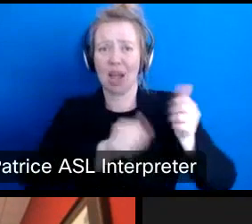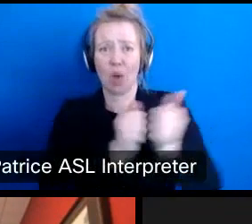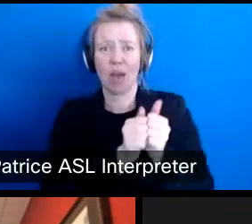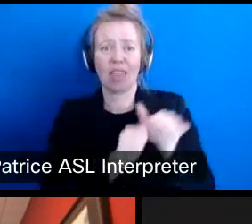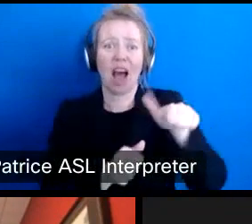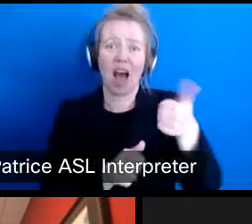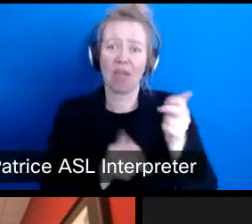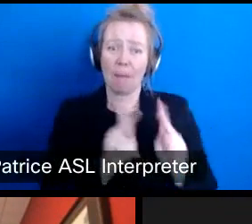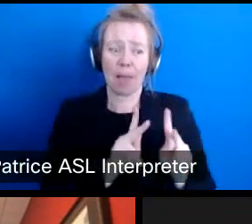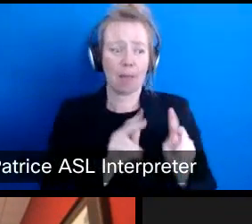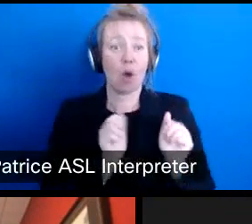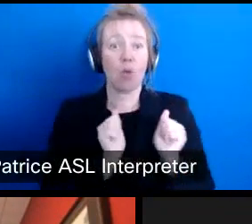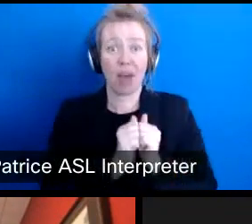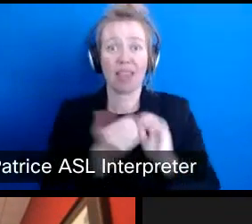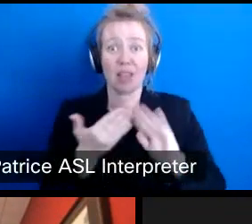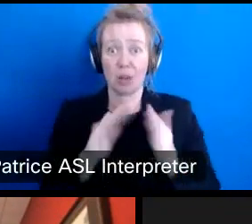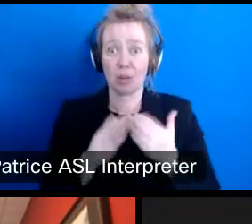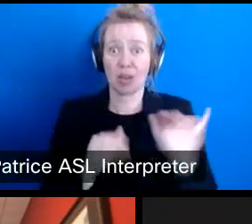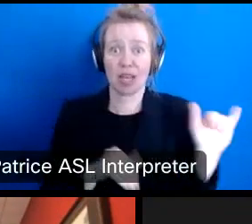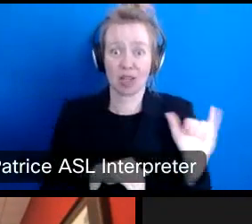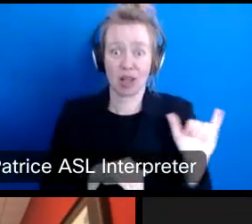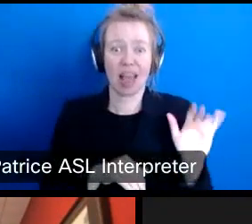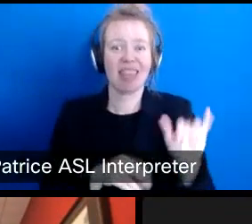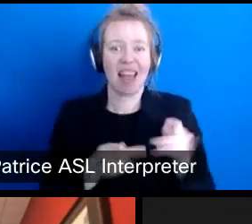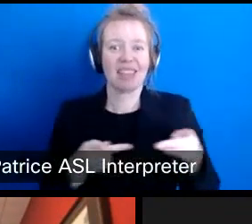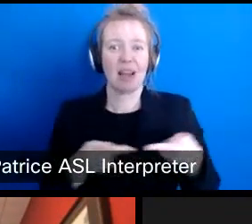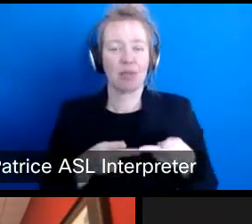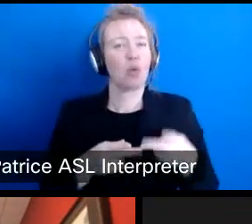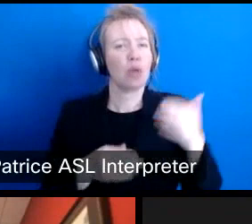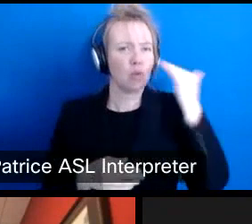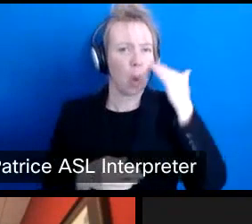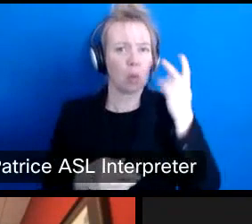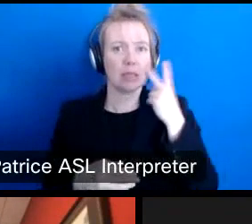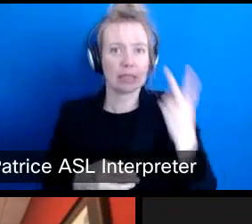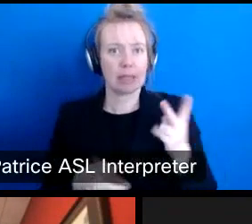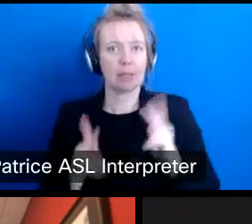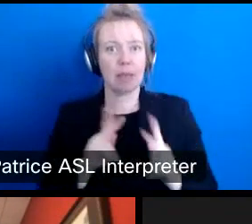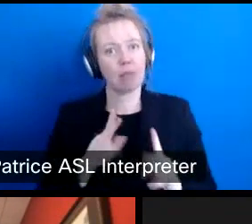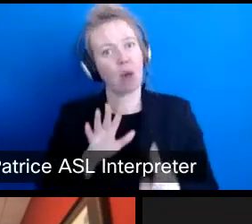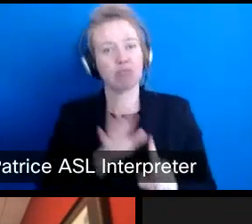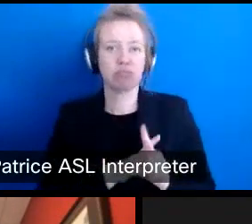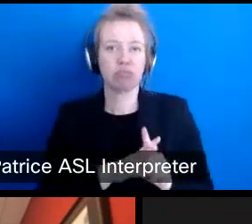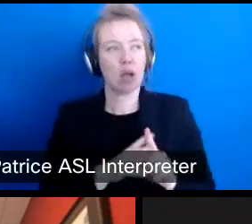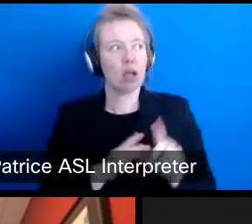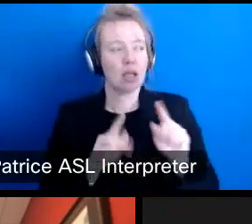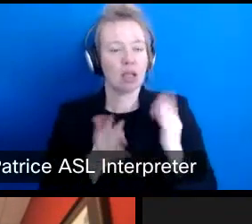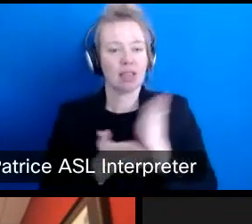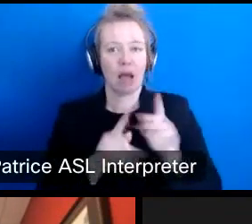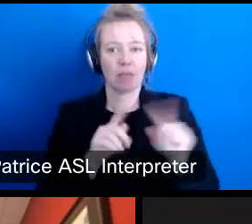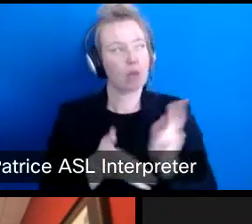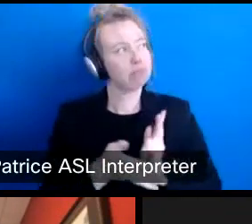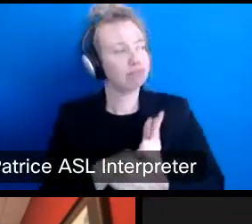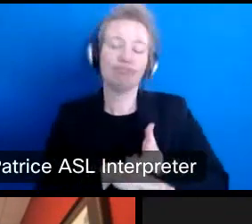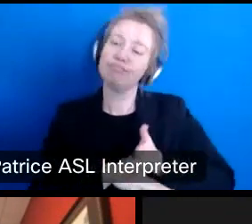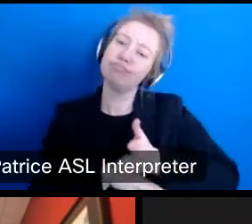and with the community. But that is a place where we have known to see people just actually kind of rolling through the stop sign, which can cause serious